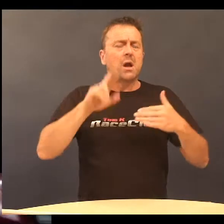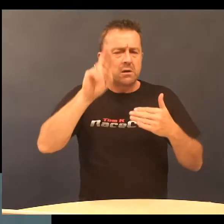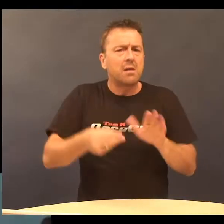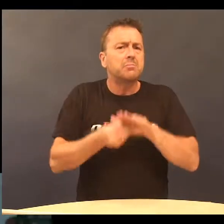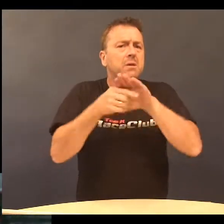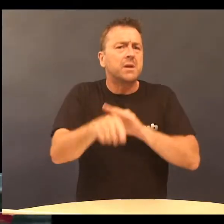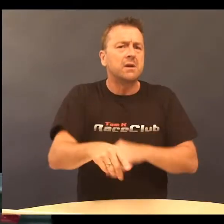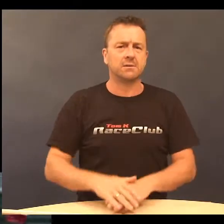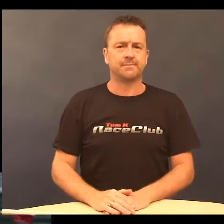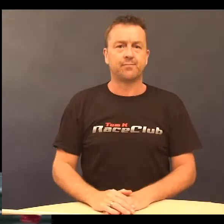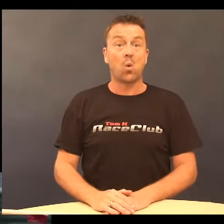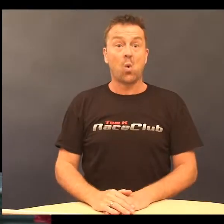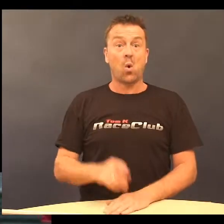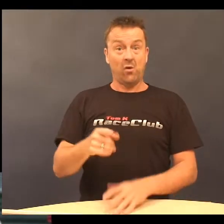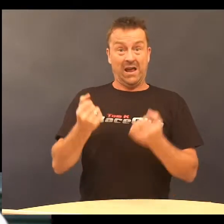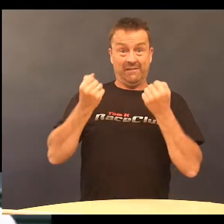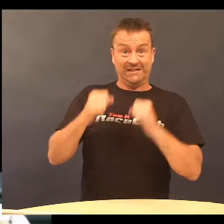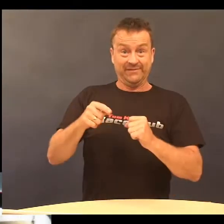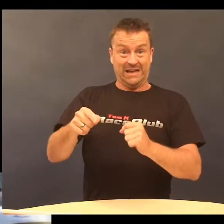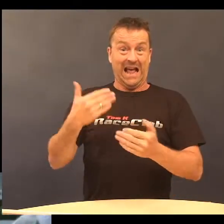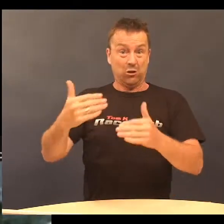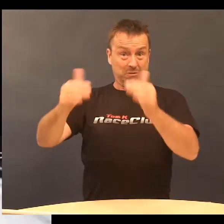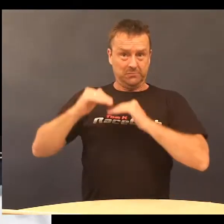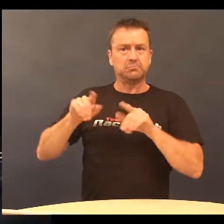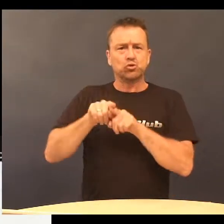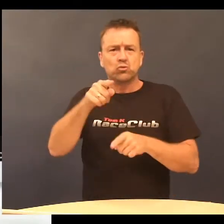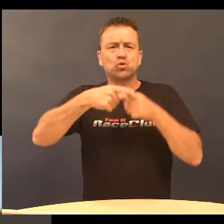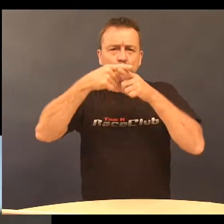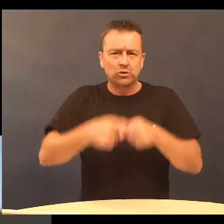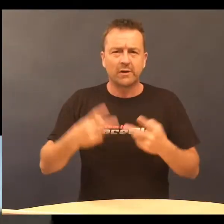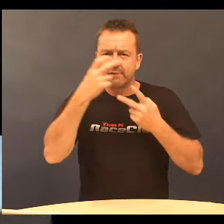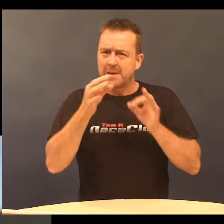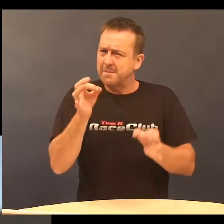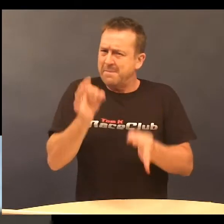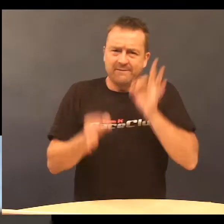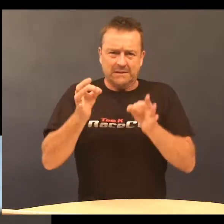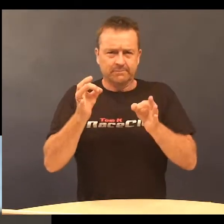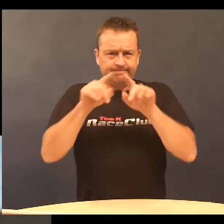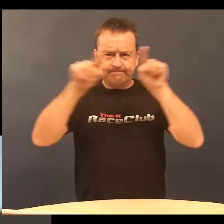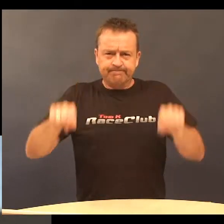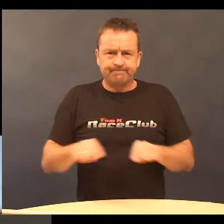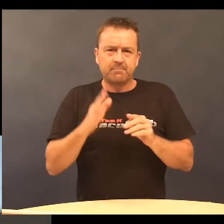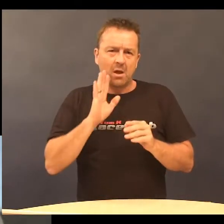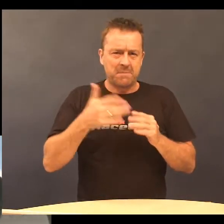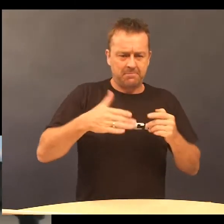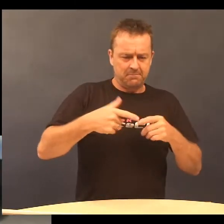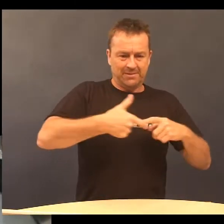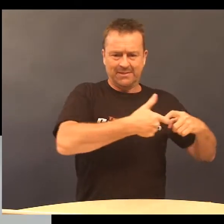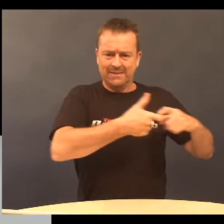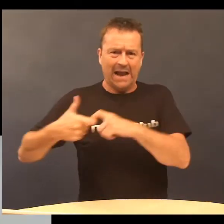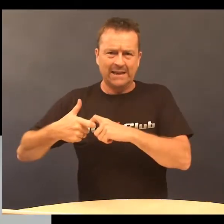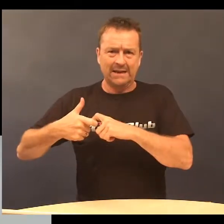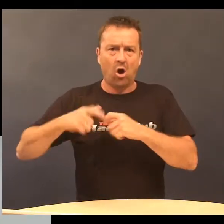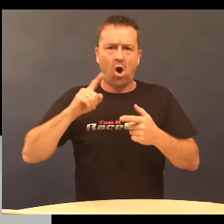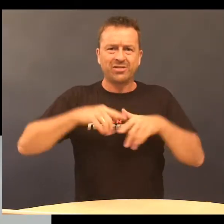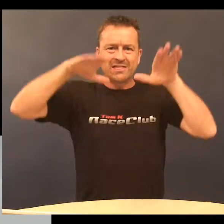have efficiency in aerodynamics means you have to find the perfect window in the relation between drag and downforce to